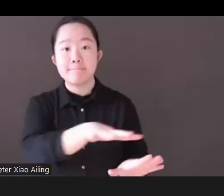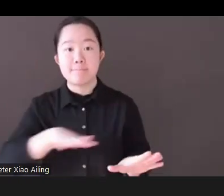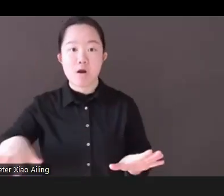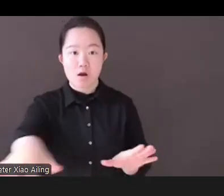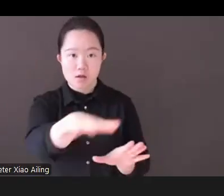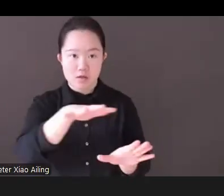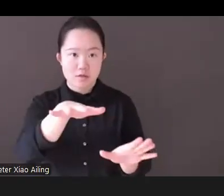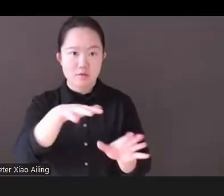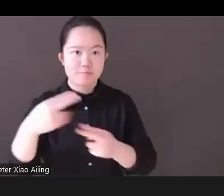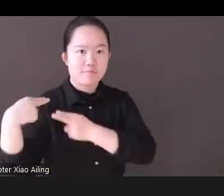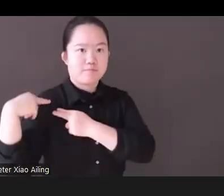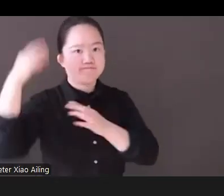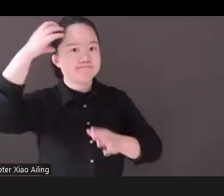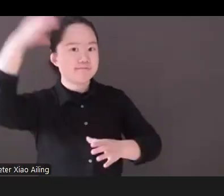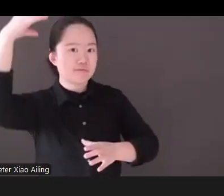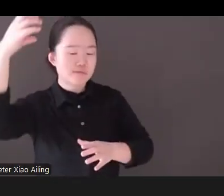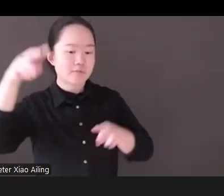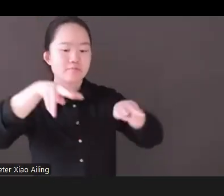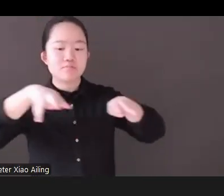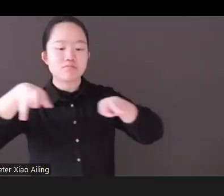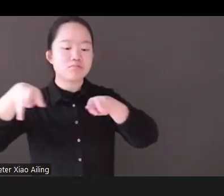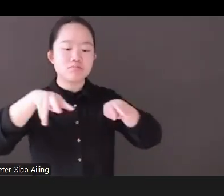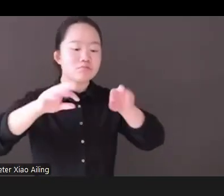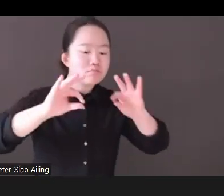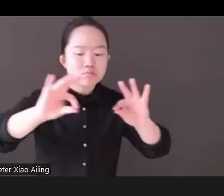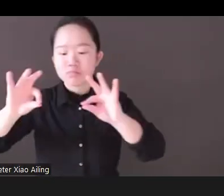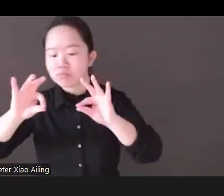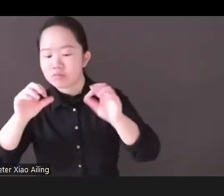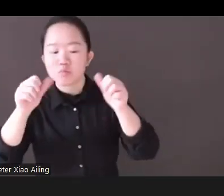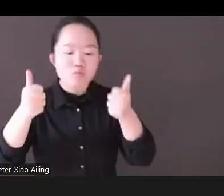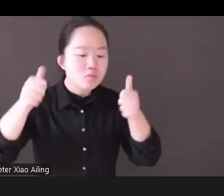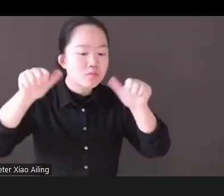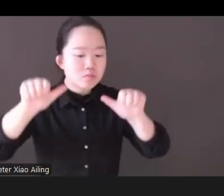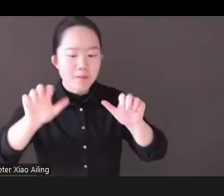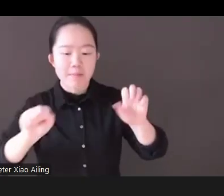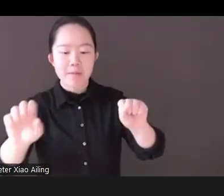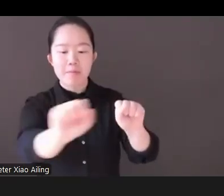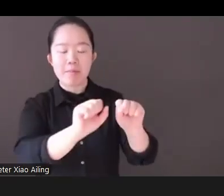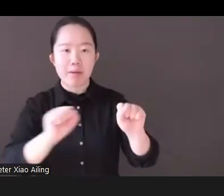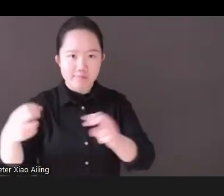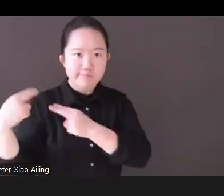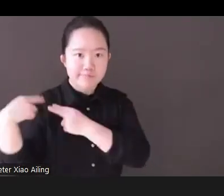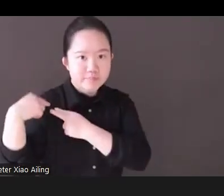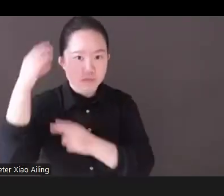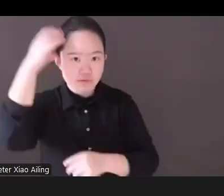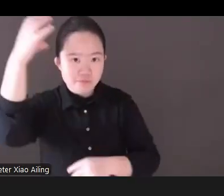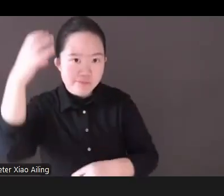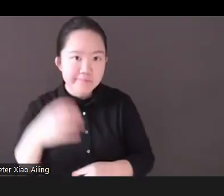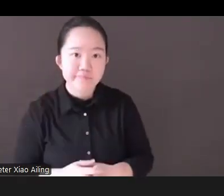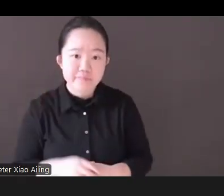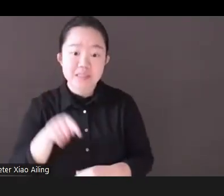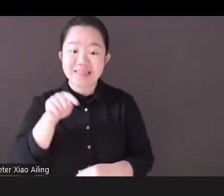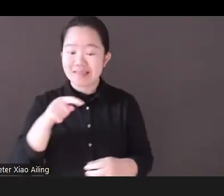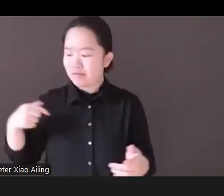our rules how to do market surveillance, how to deal with